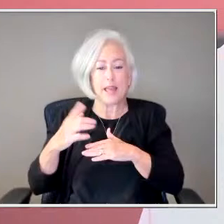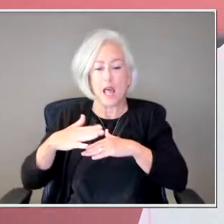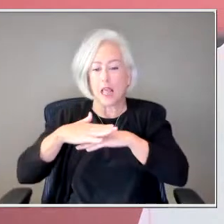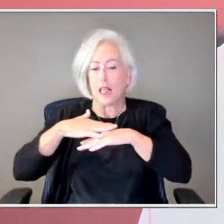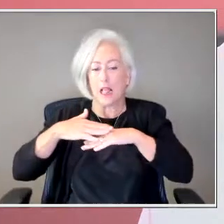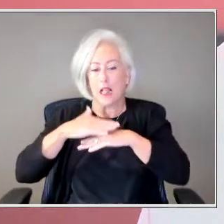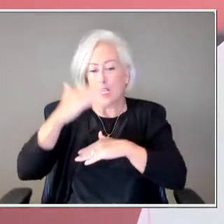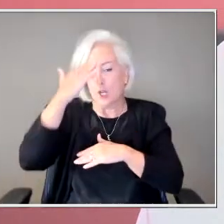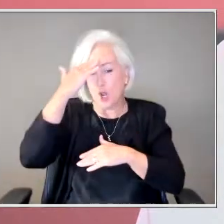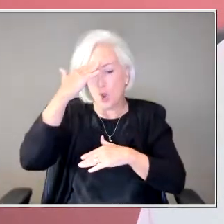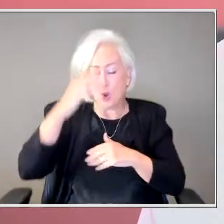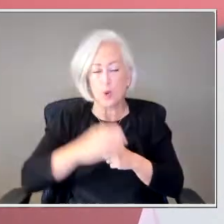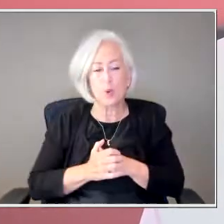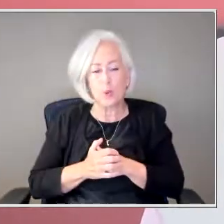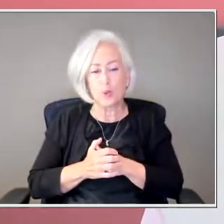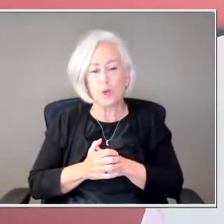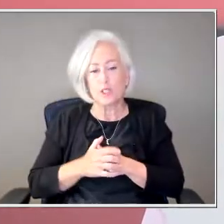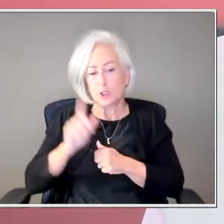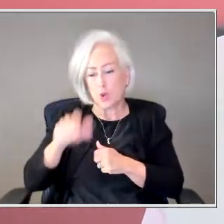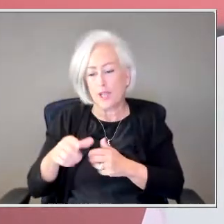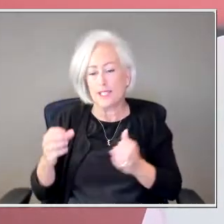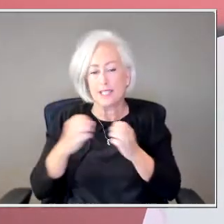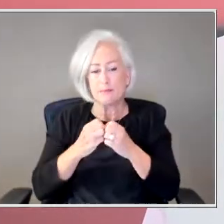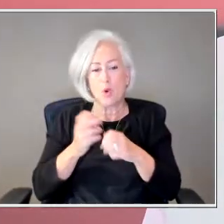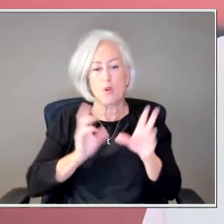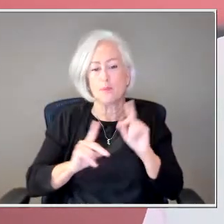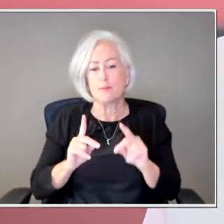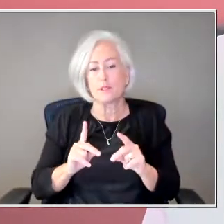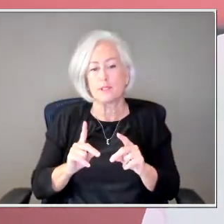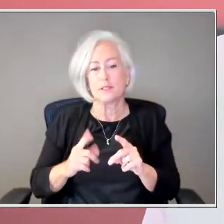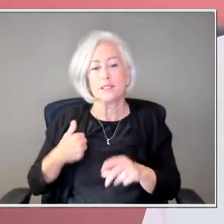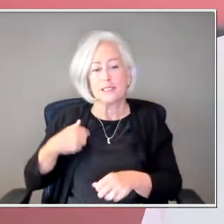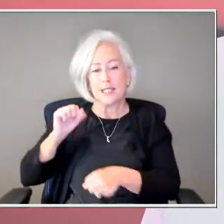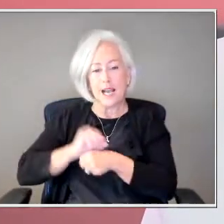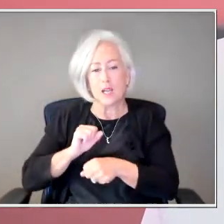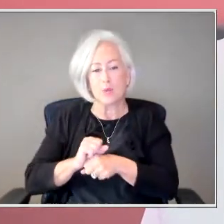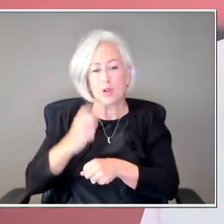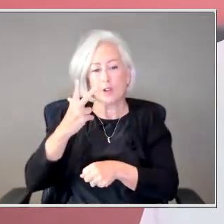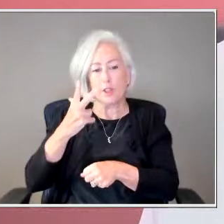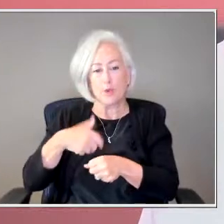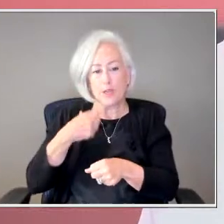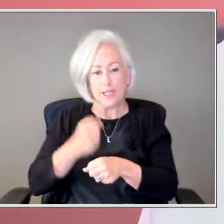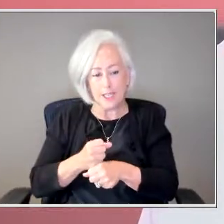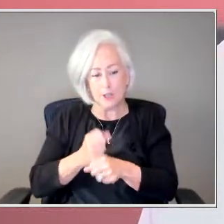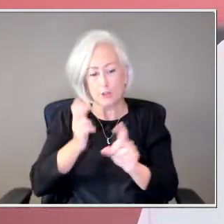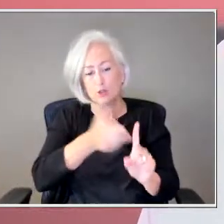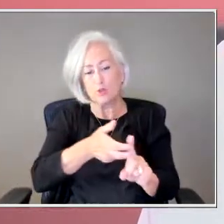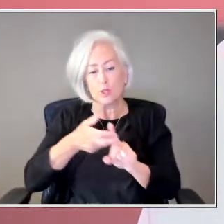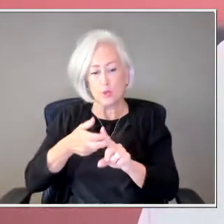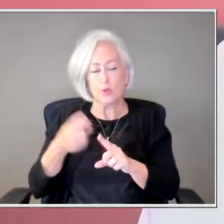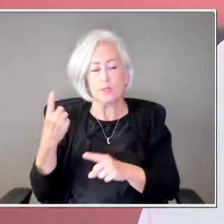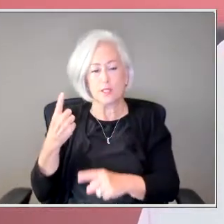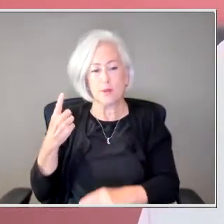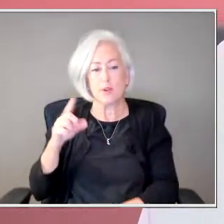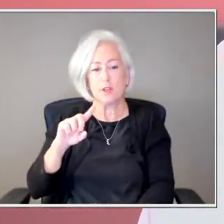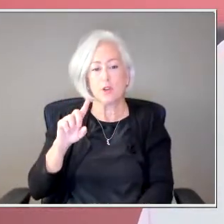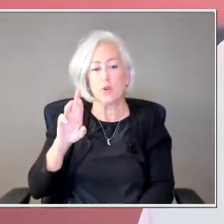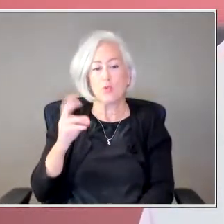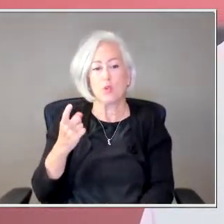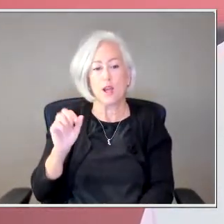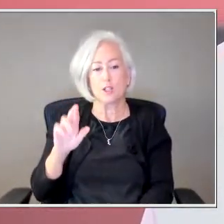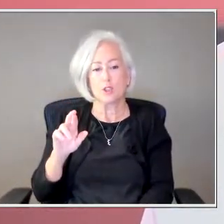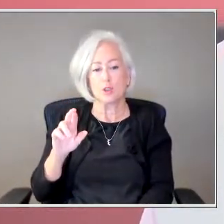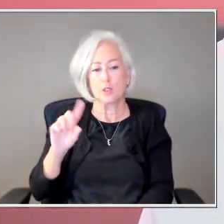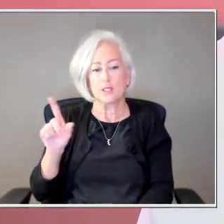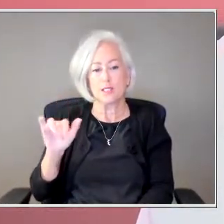I've worked 3 years to get a recruit who's fellowship trained, Raja Zaglul, and he's at Barnes right now finishing